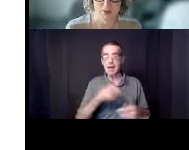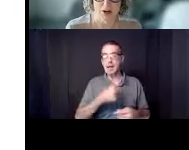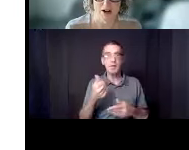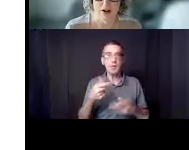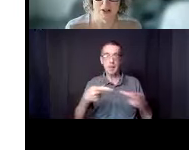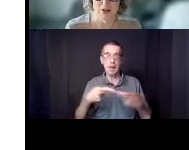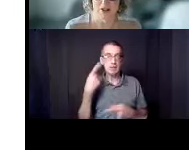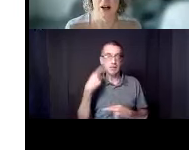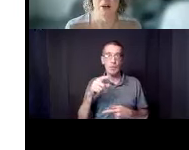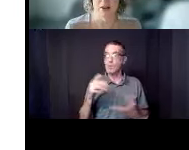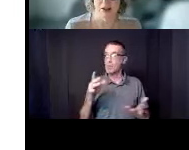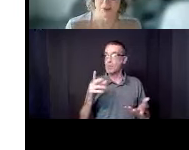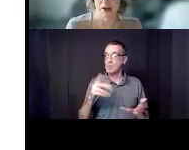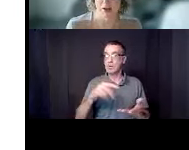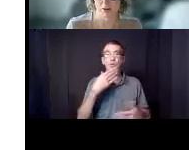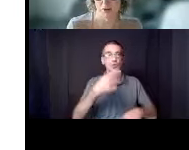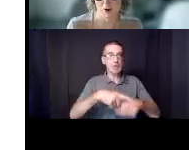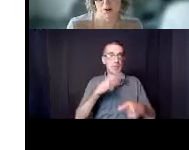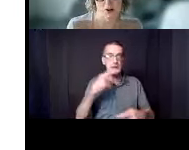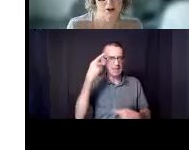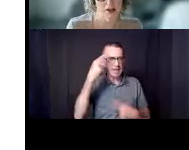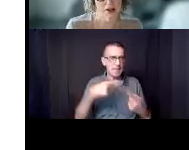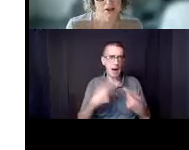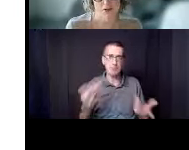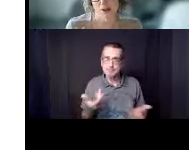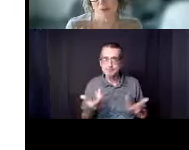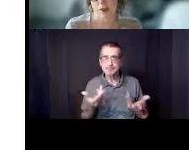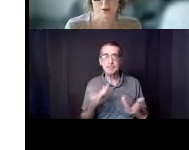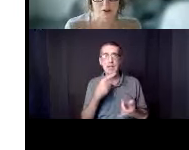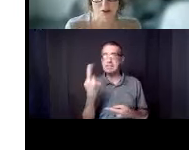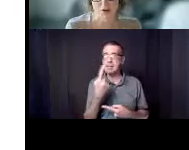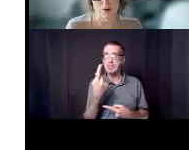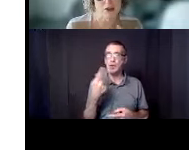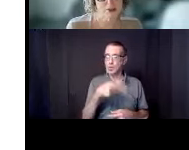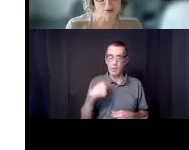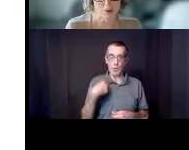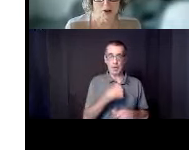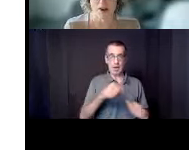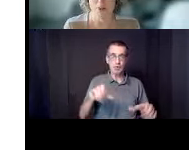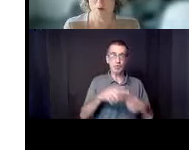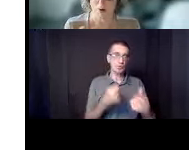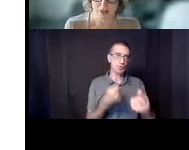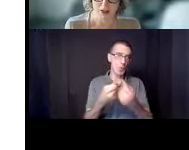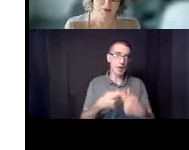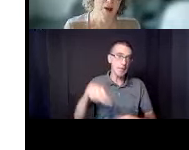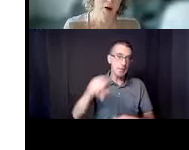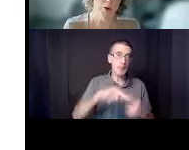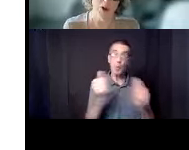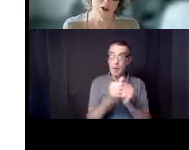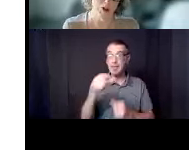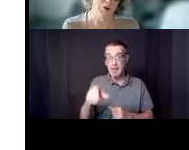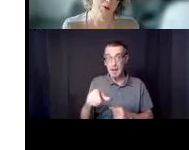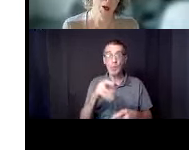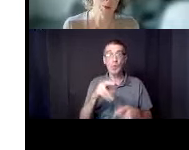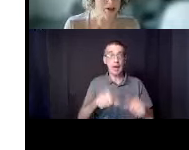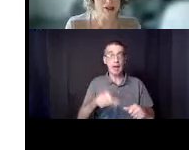place where it's a good time to think about, you know, is there something you could do in support of them or with them, or